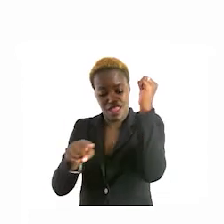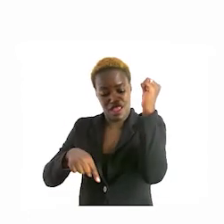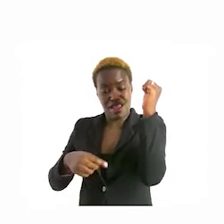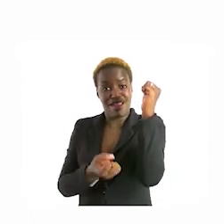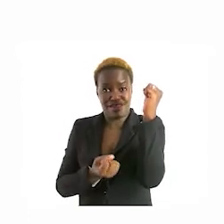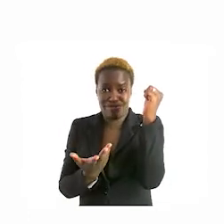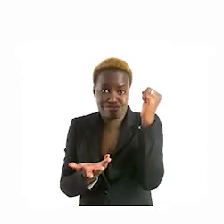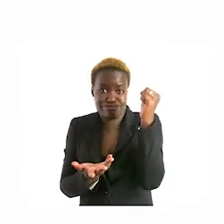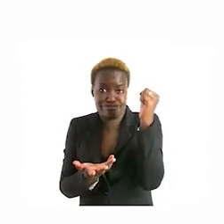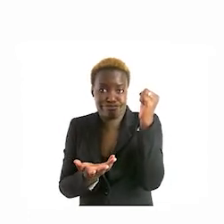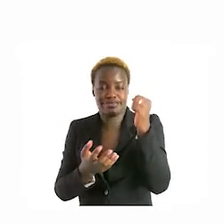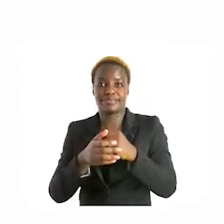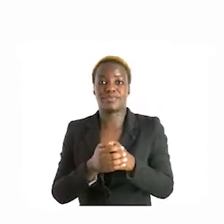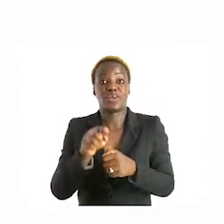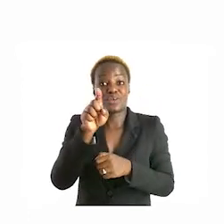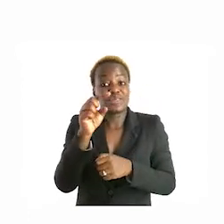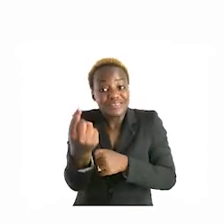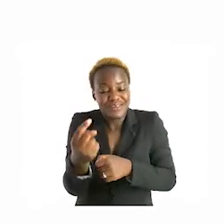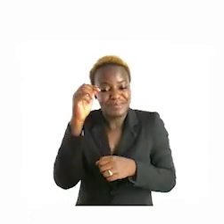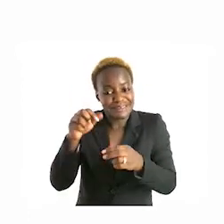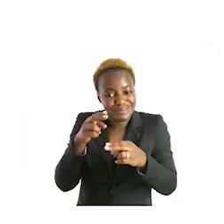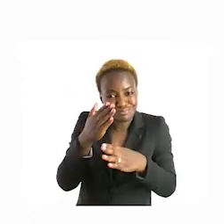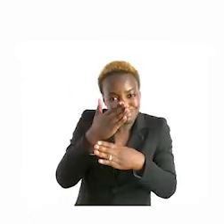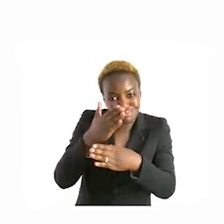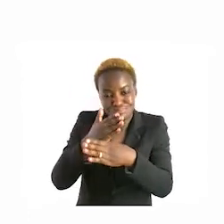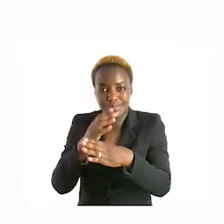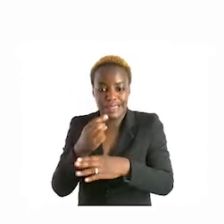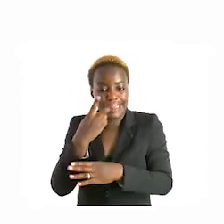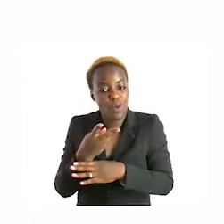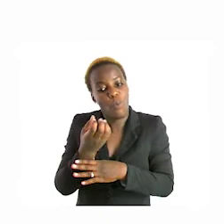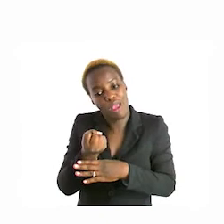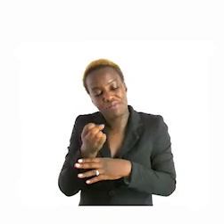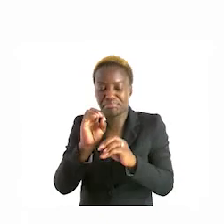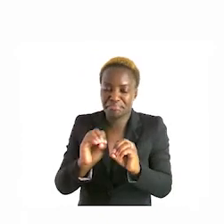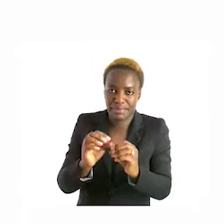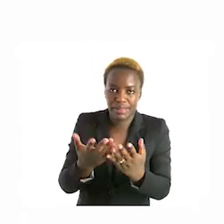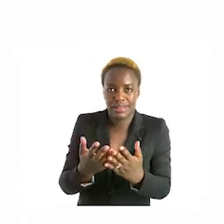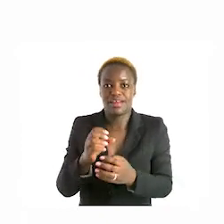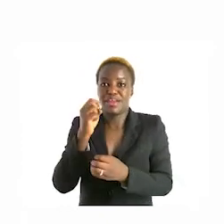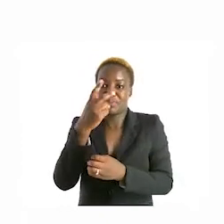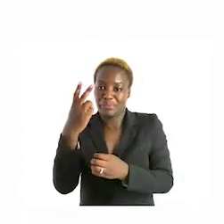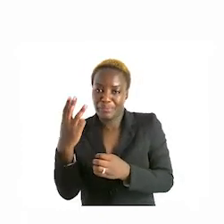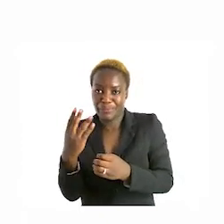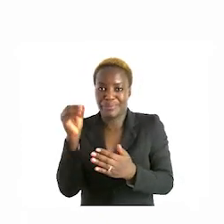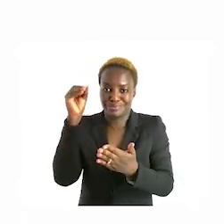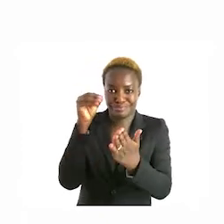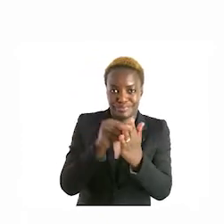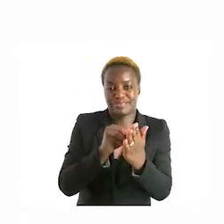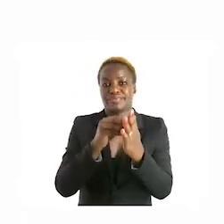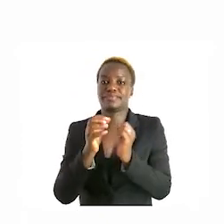0 because we cannot divide it into 2. And then we have to count the angles. Remember, the angles and the corners